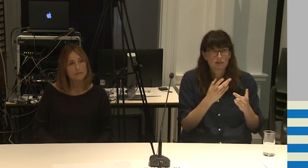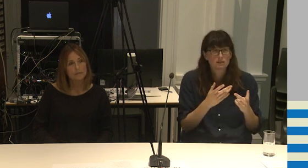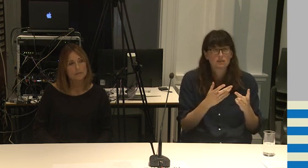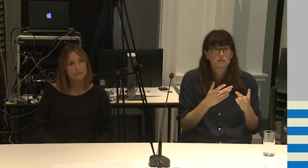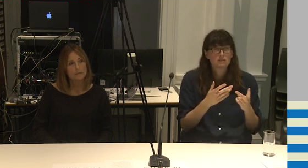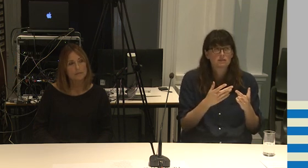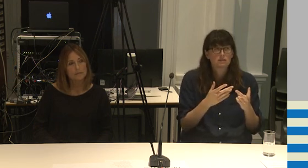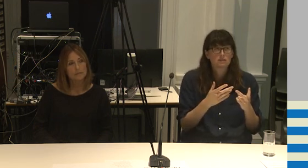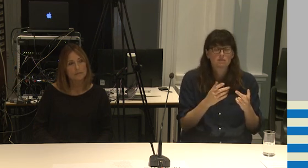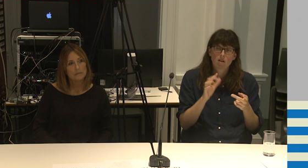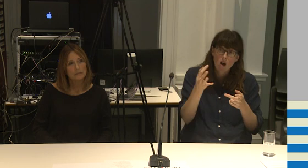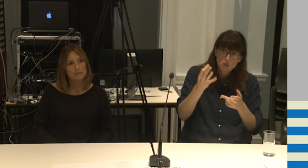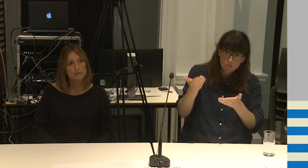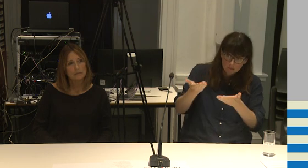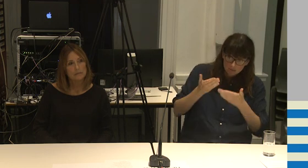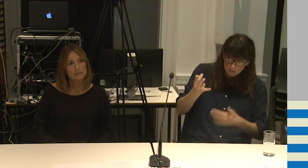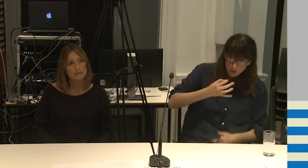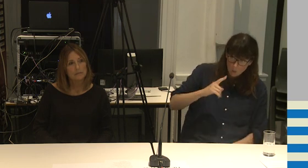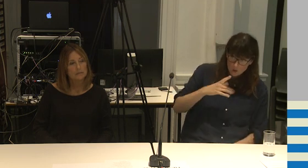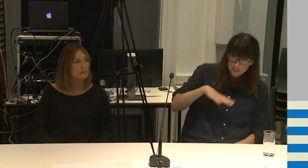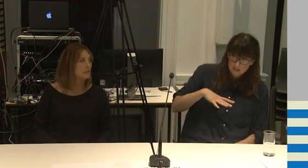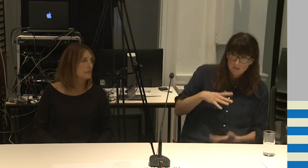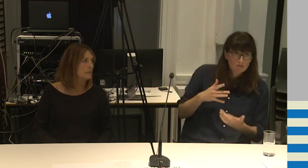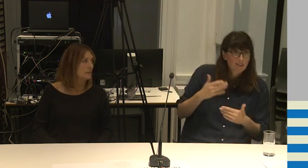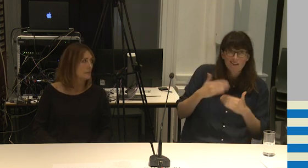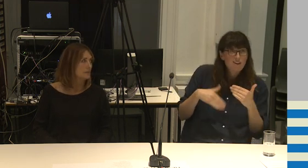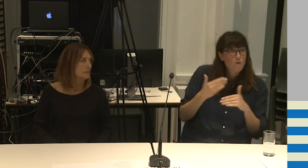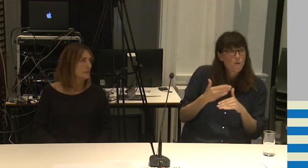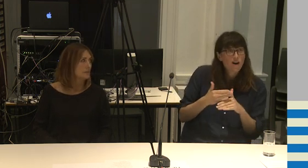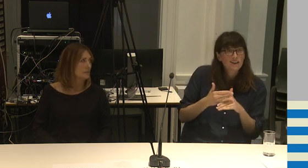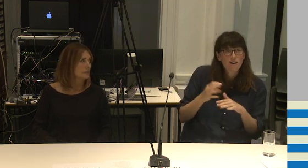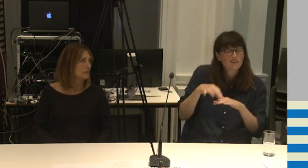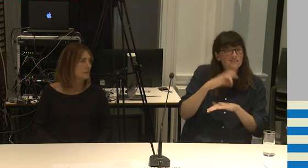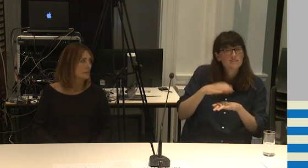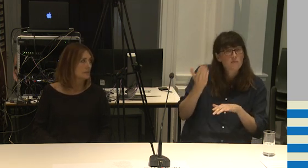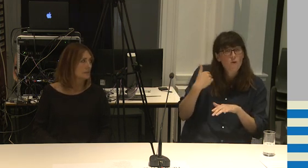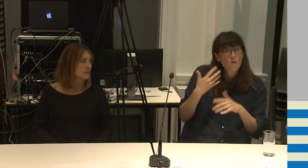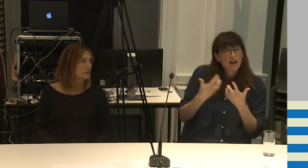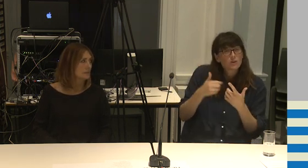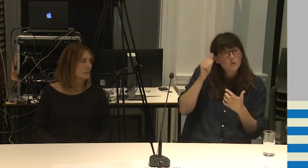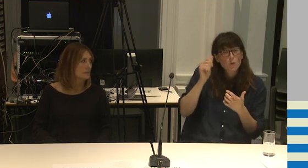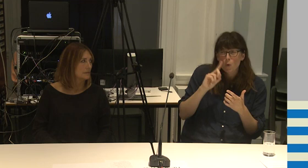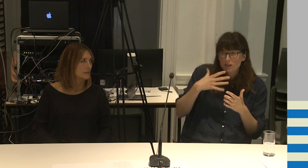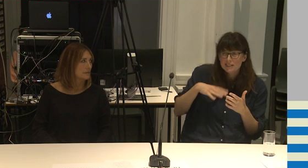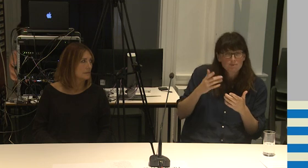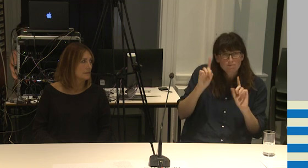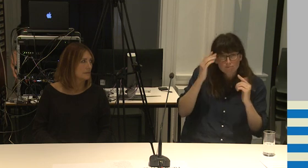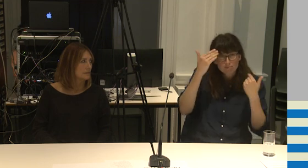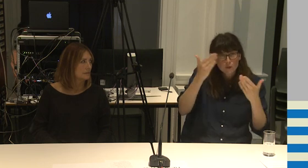was, they come to you saying, what do you need? And I'm like, I've never worked in architecture before, so I don't really know